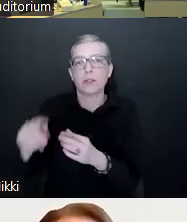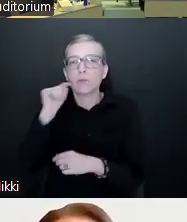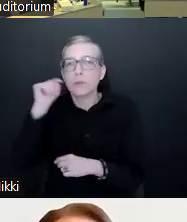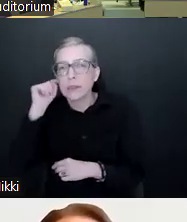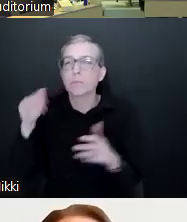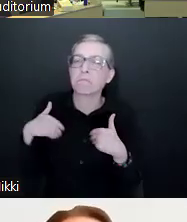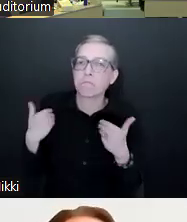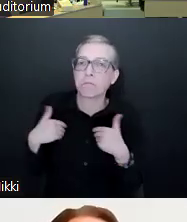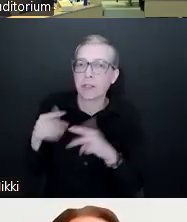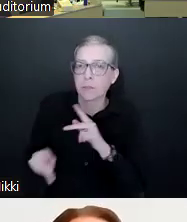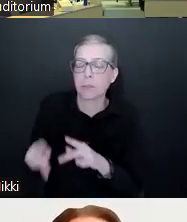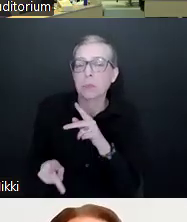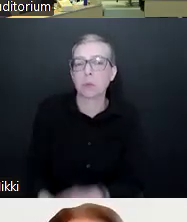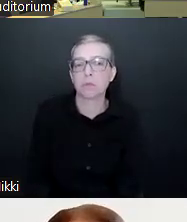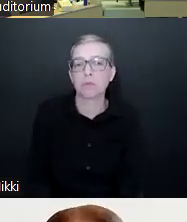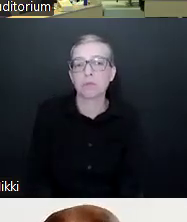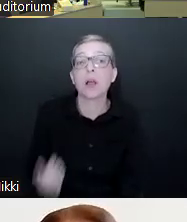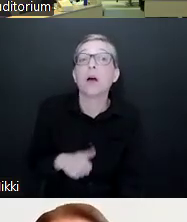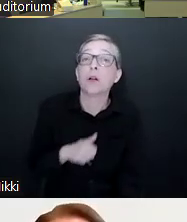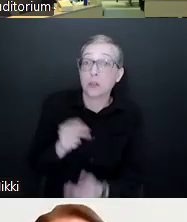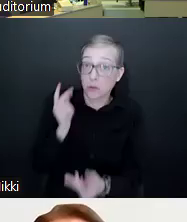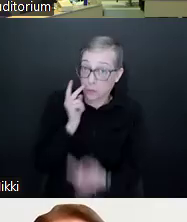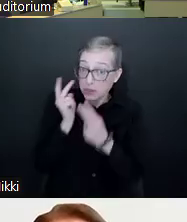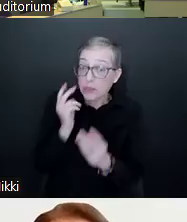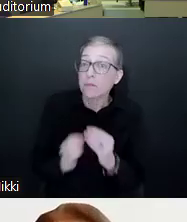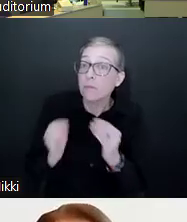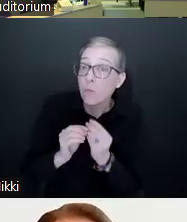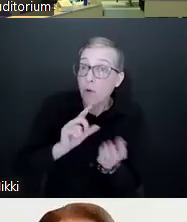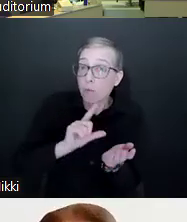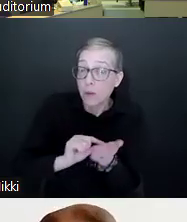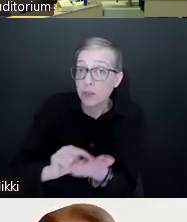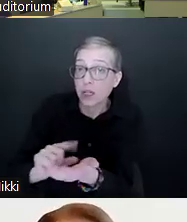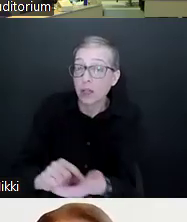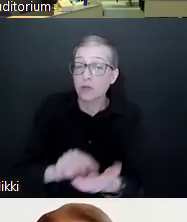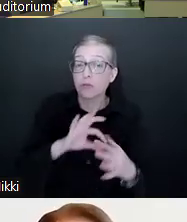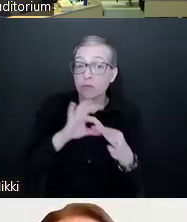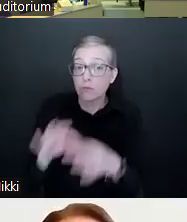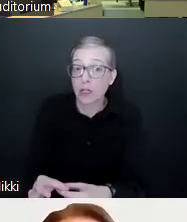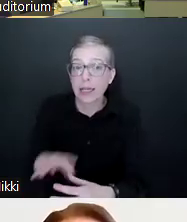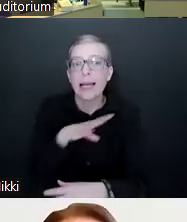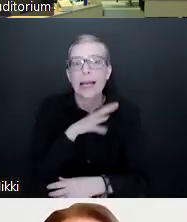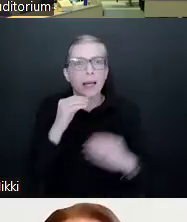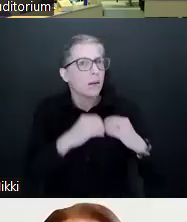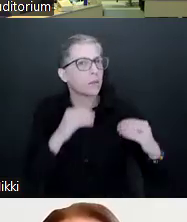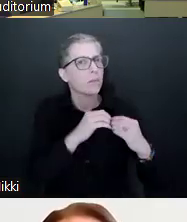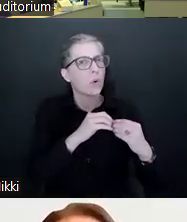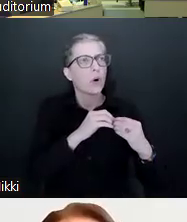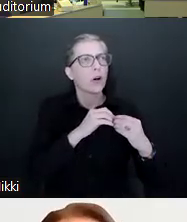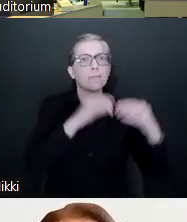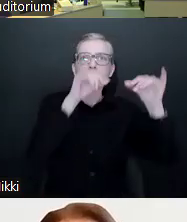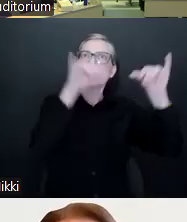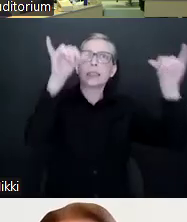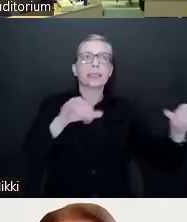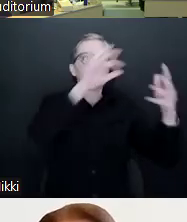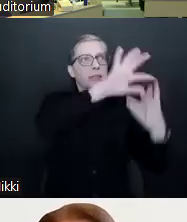being published, as well as these systematic meta-analytic reviews that has solidified it